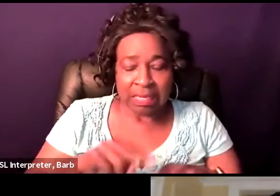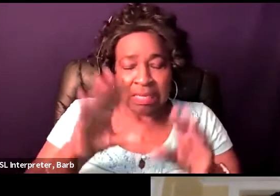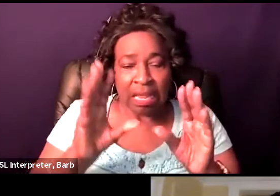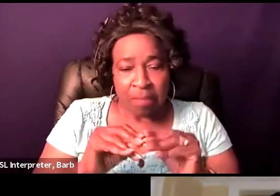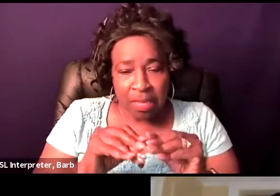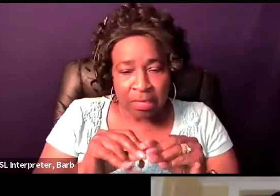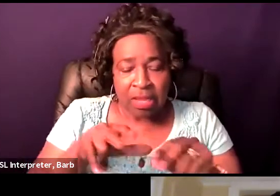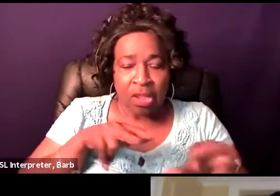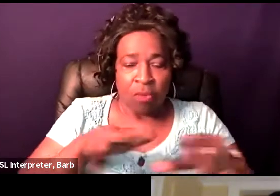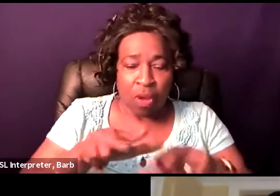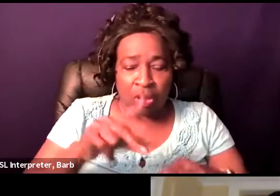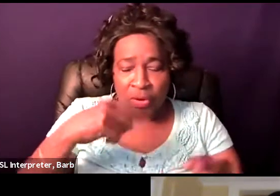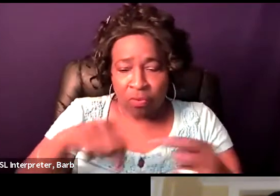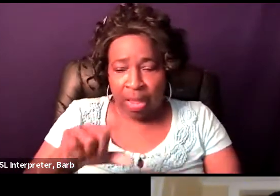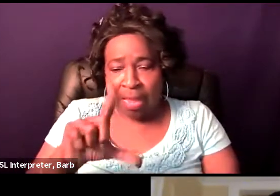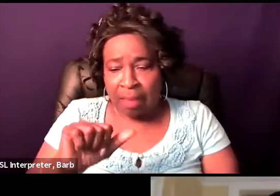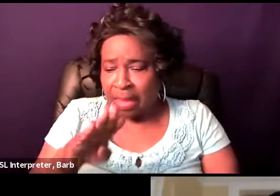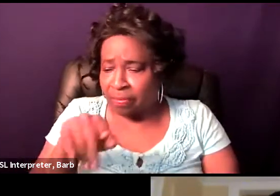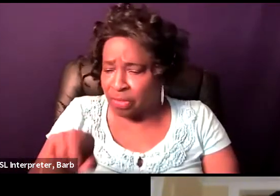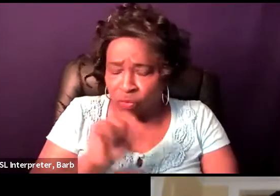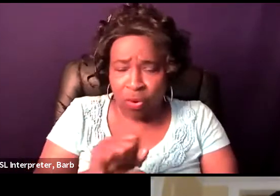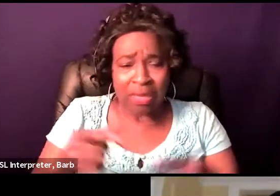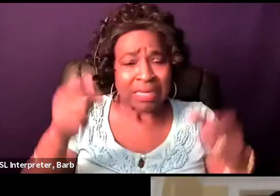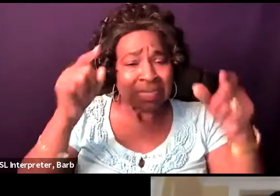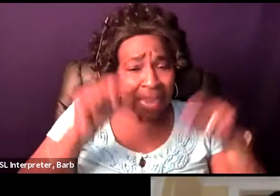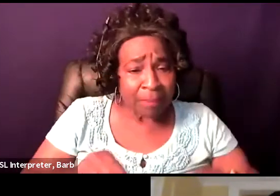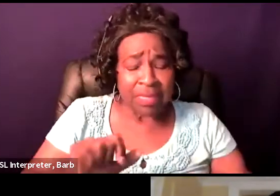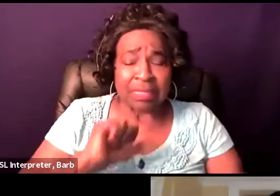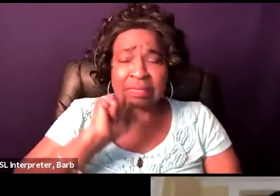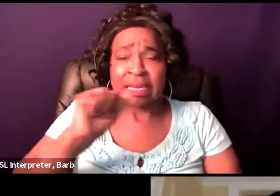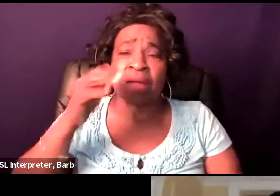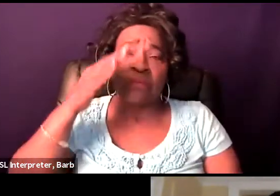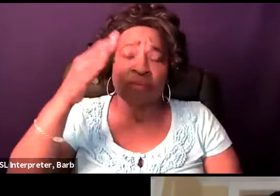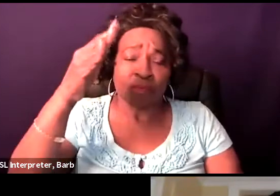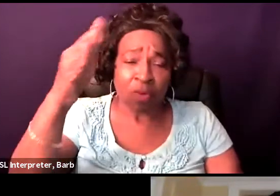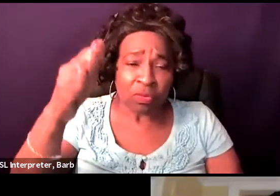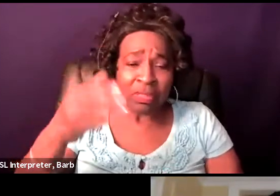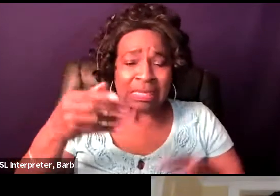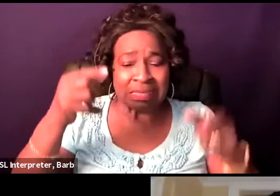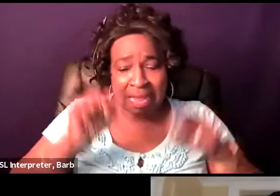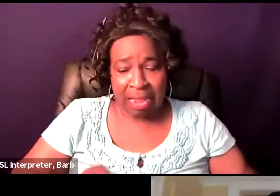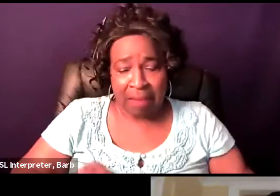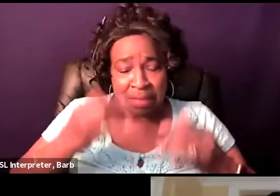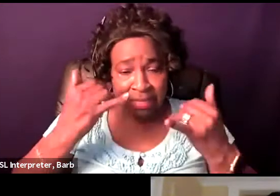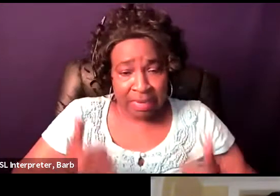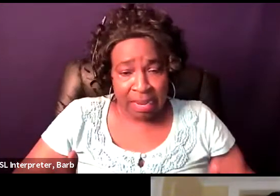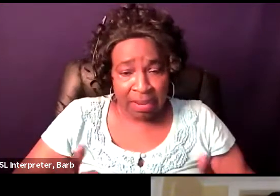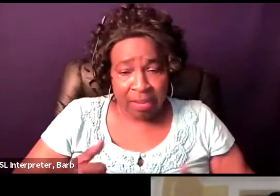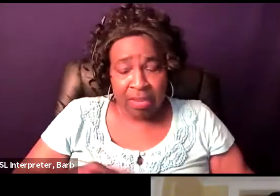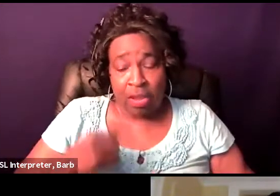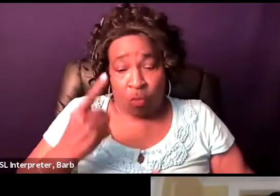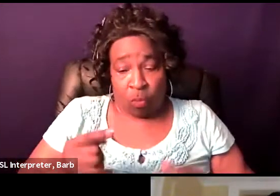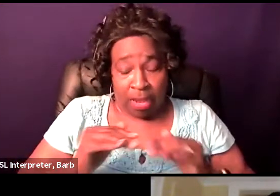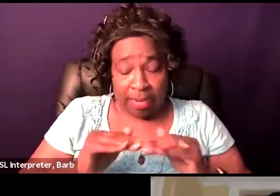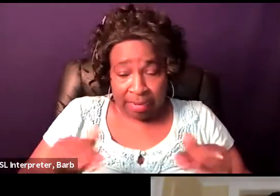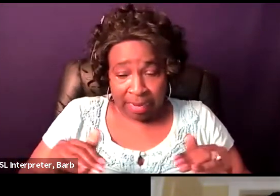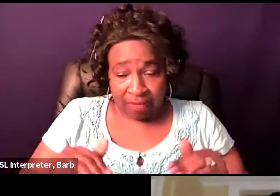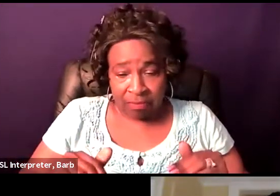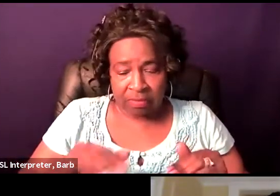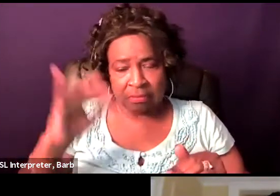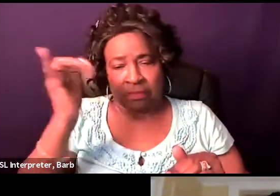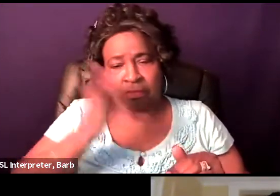work is happening, it's not future, it's happening. And it's, on one level is very far-fetched,